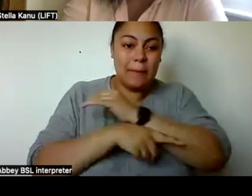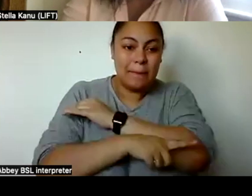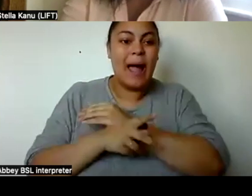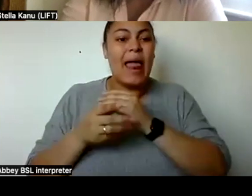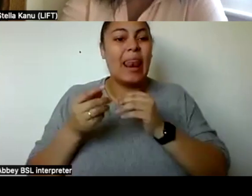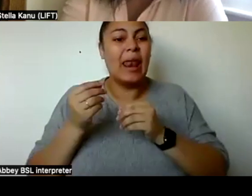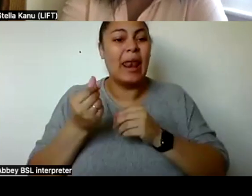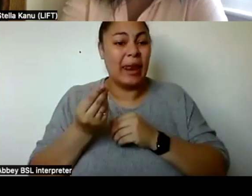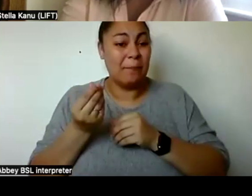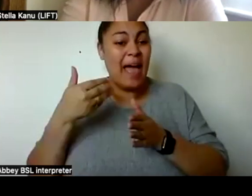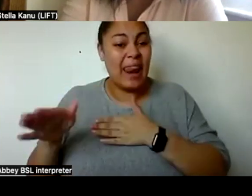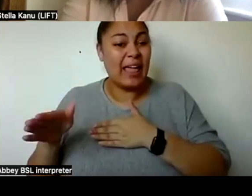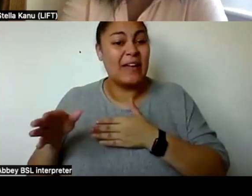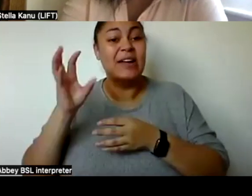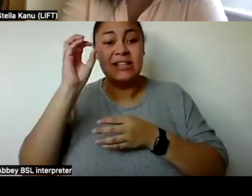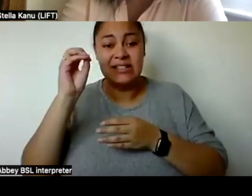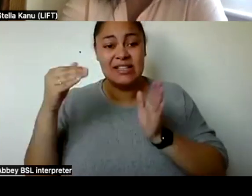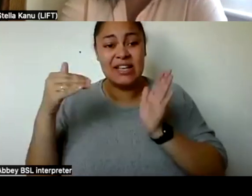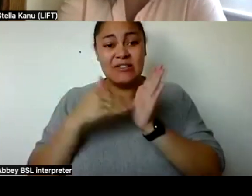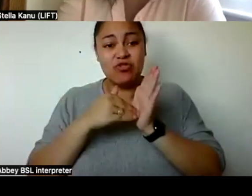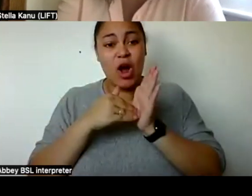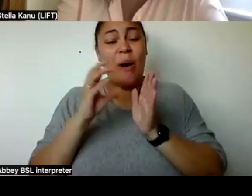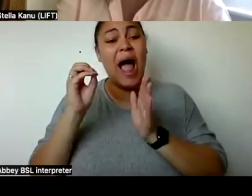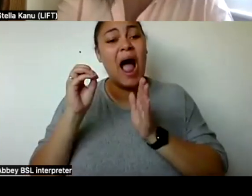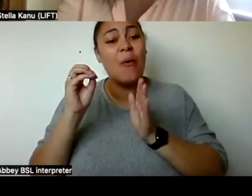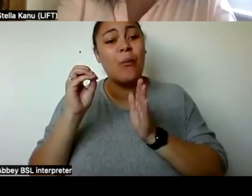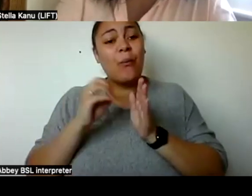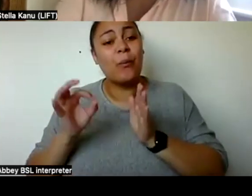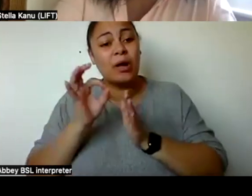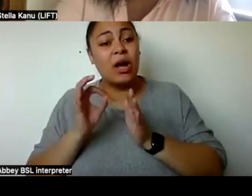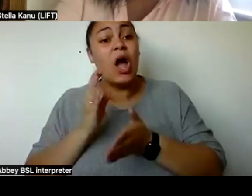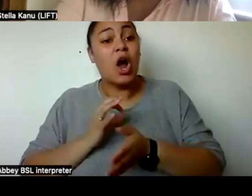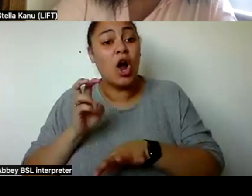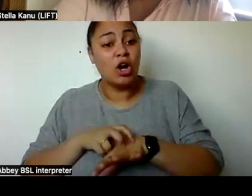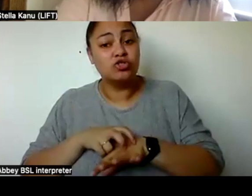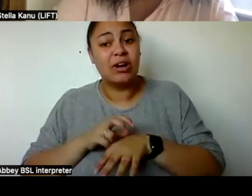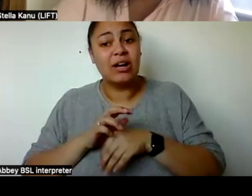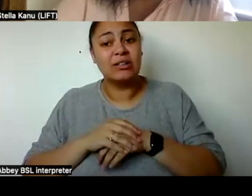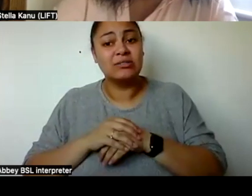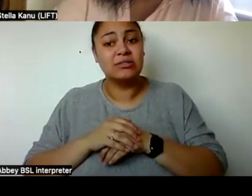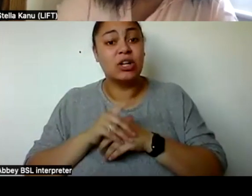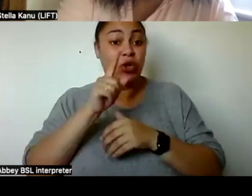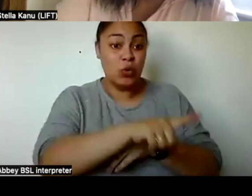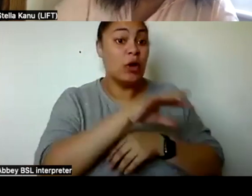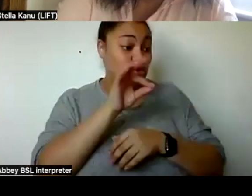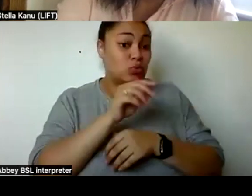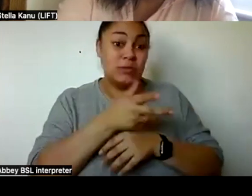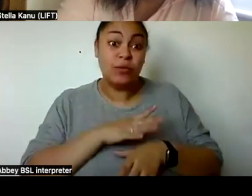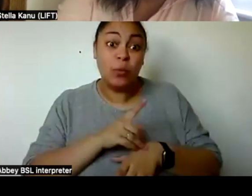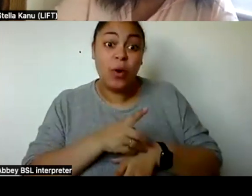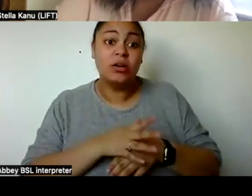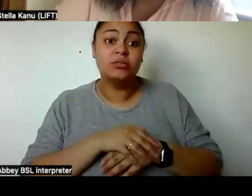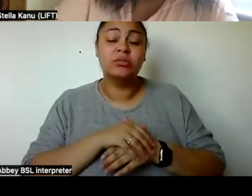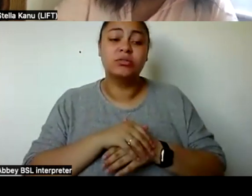with essentially a 0 hours contract with us rather than us with them. They choose, as employees, they choose when